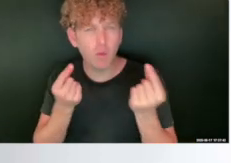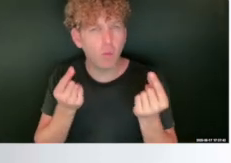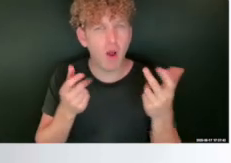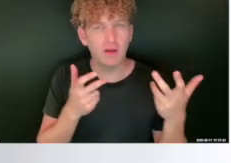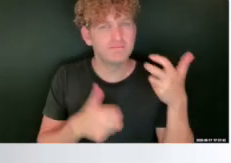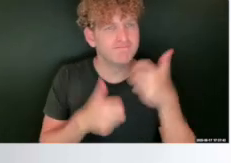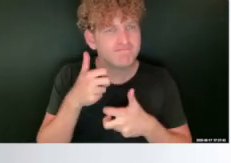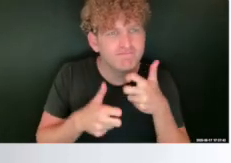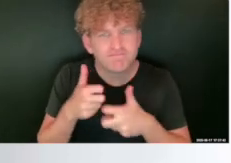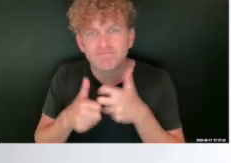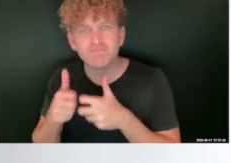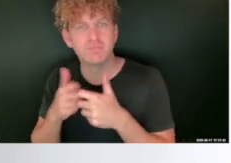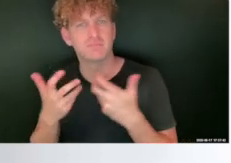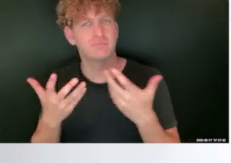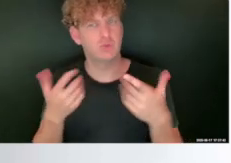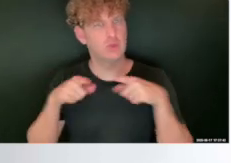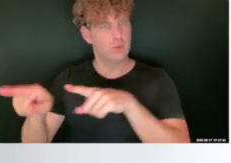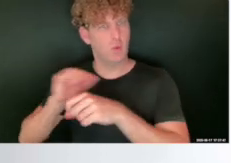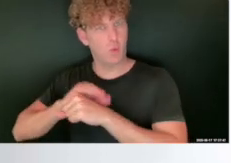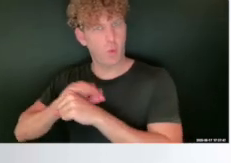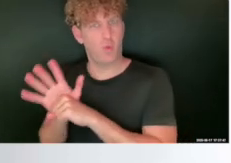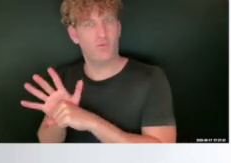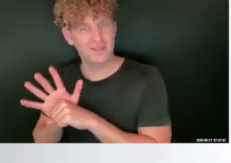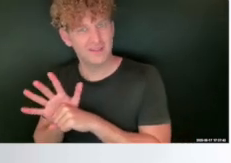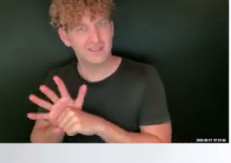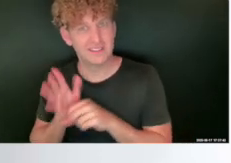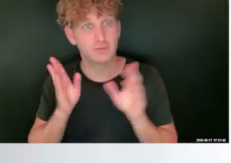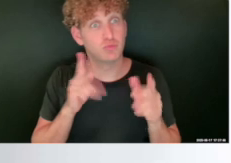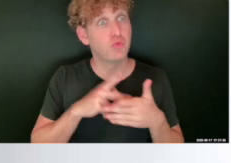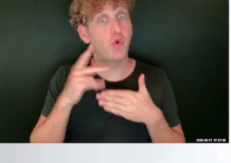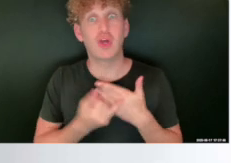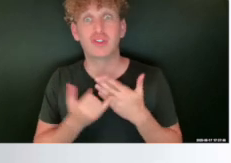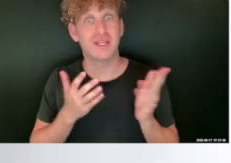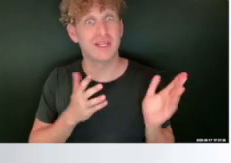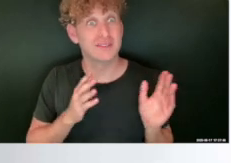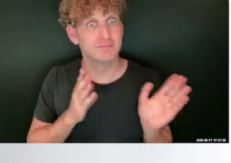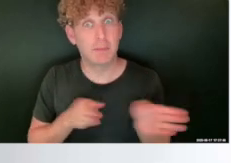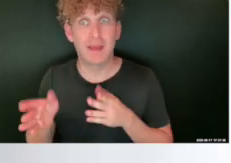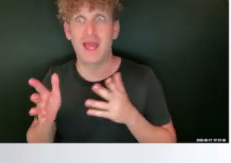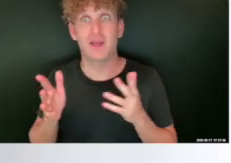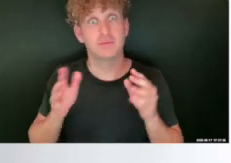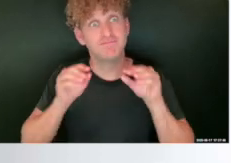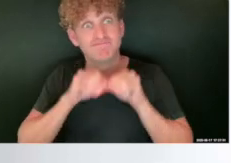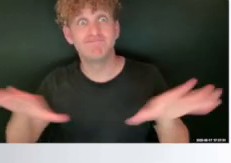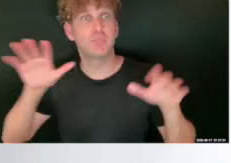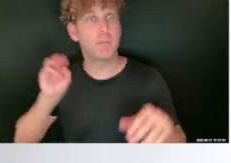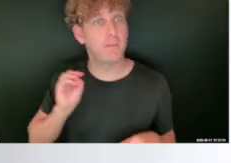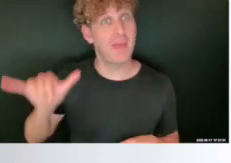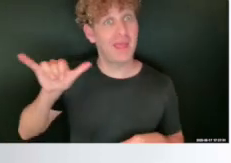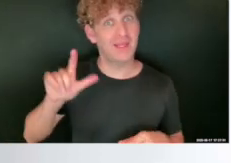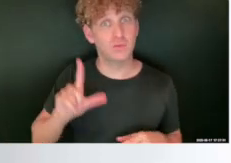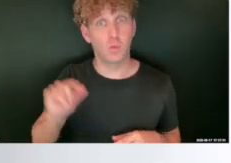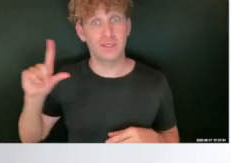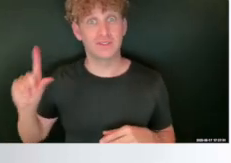new projects located in Porterville, Watsonville, Hayward, and San Jose focus